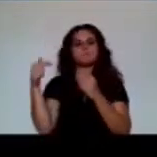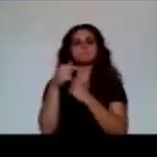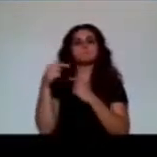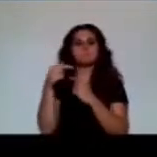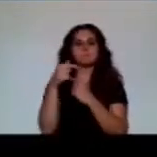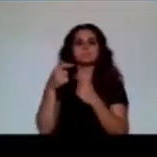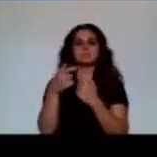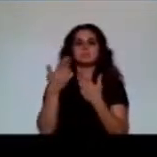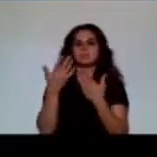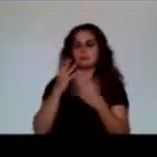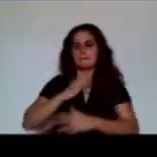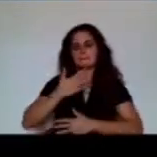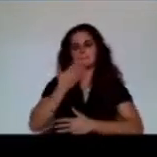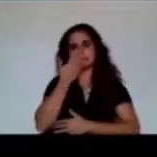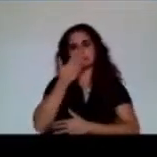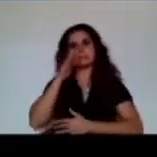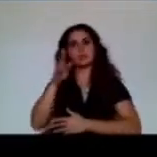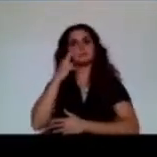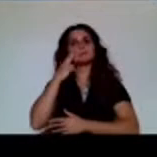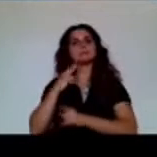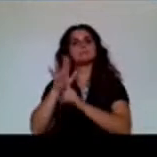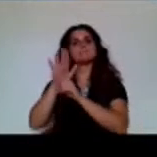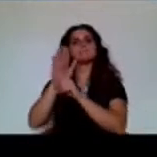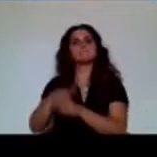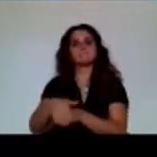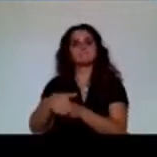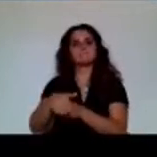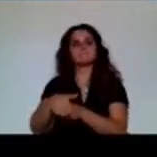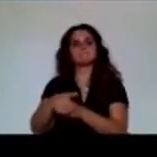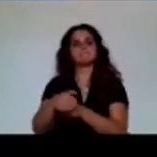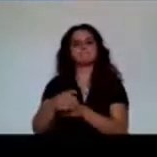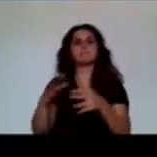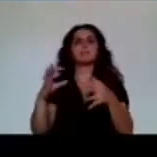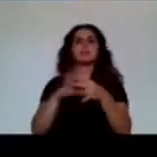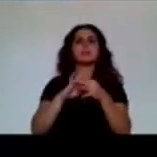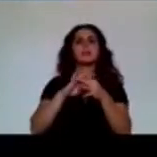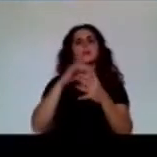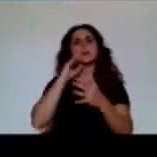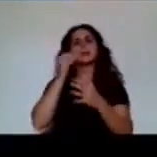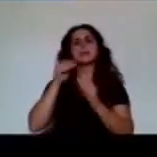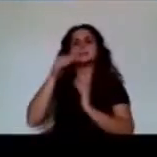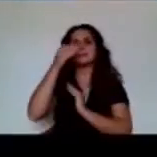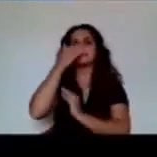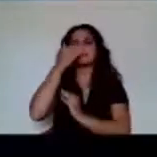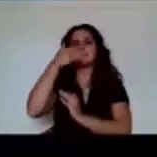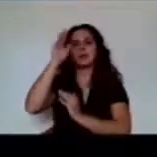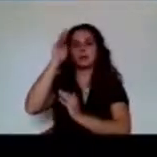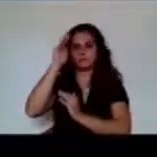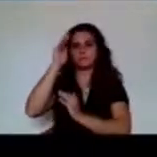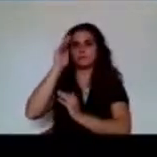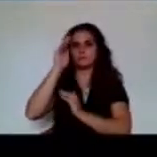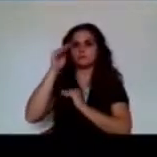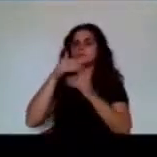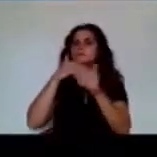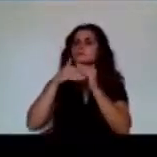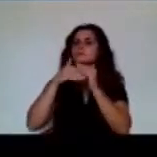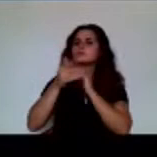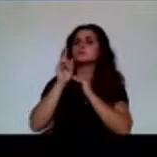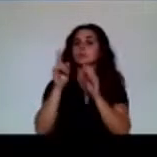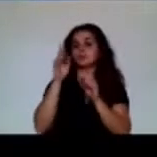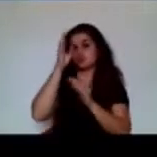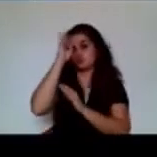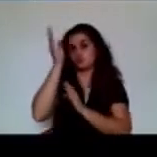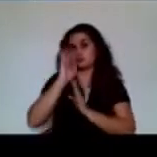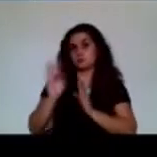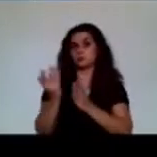expression of racial bias. What about the older children? So what do they do? We know already from the